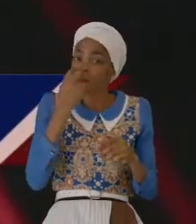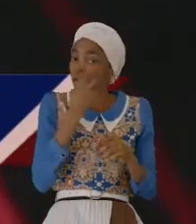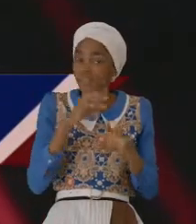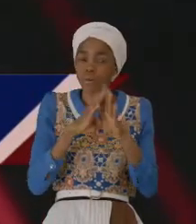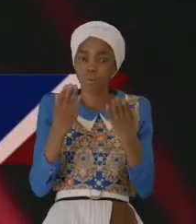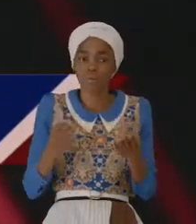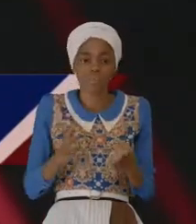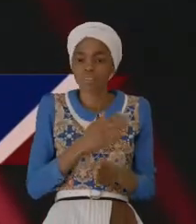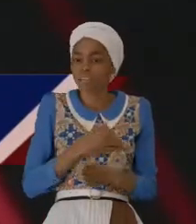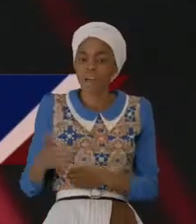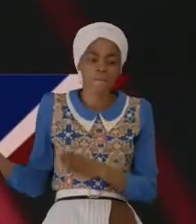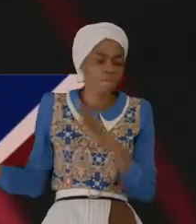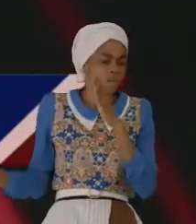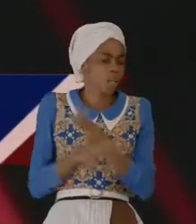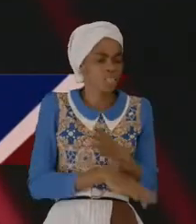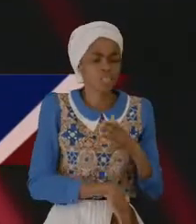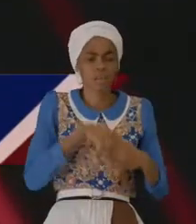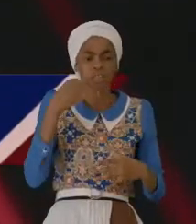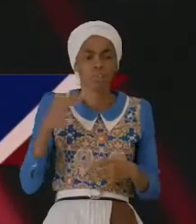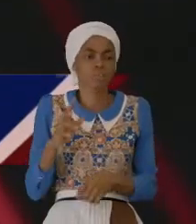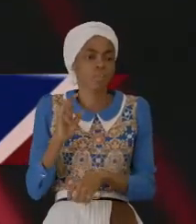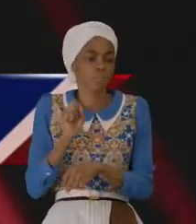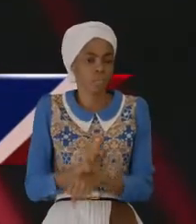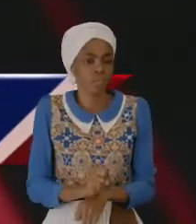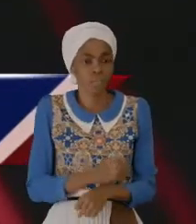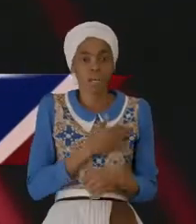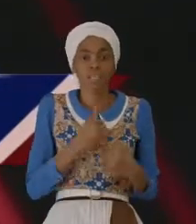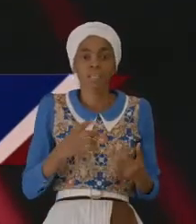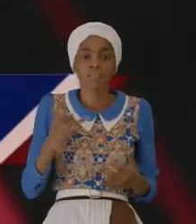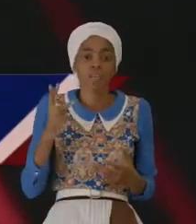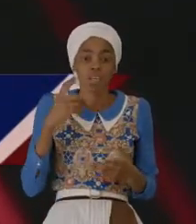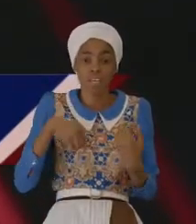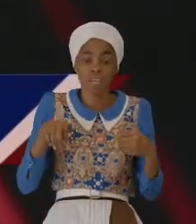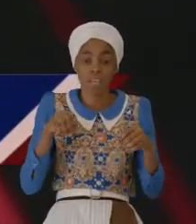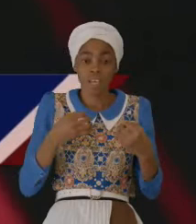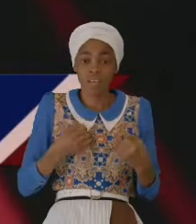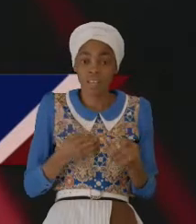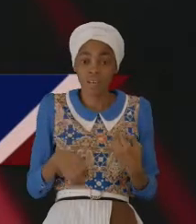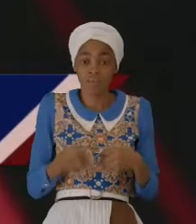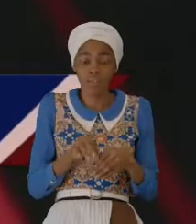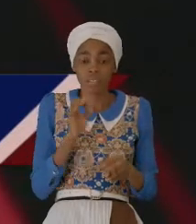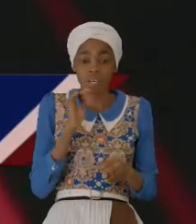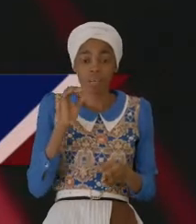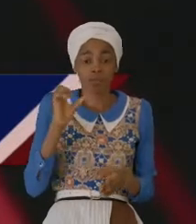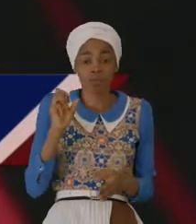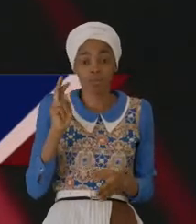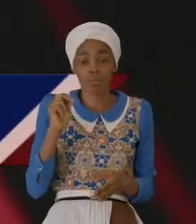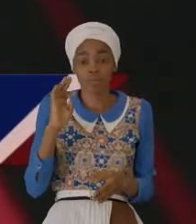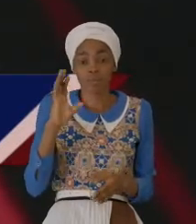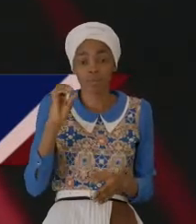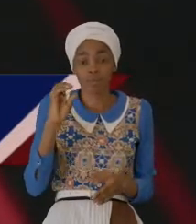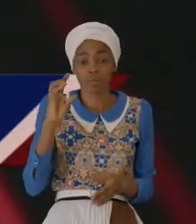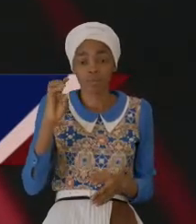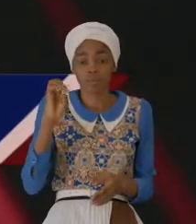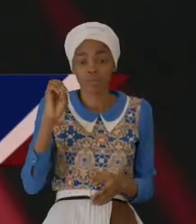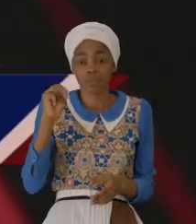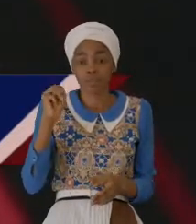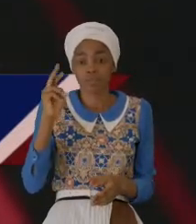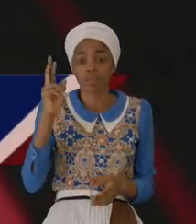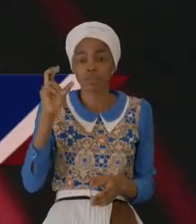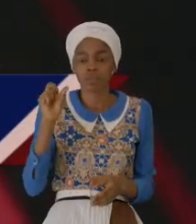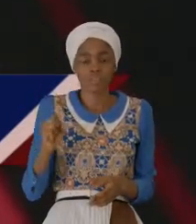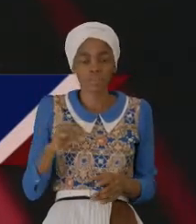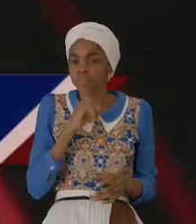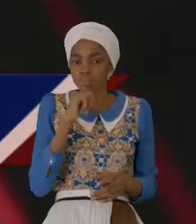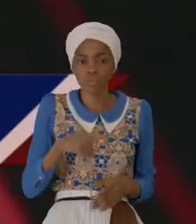say this is the savior they said are you one of them go and check up as any